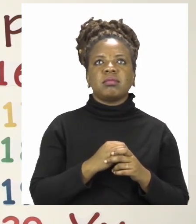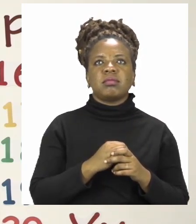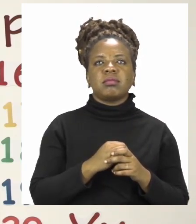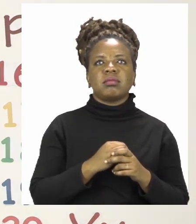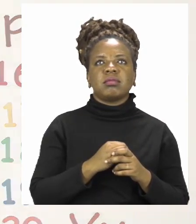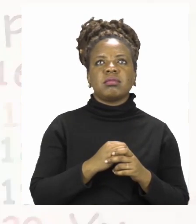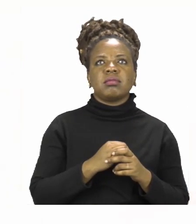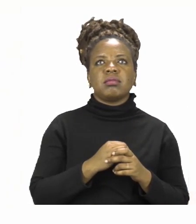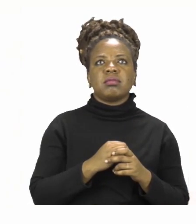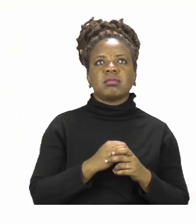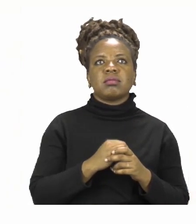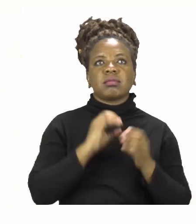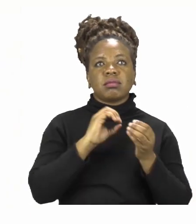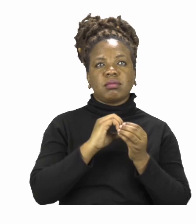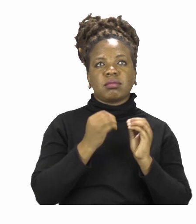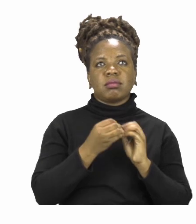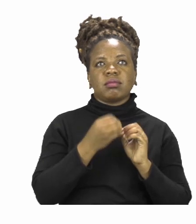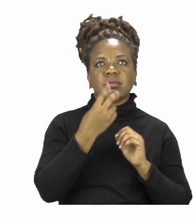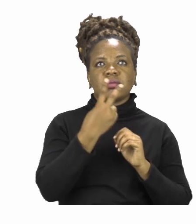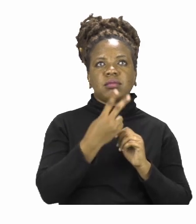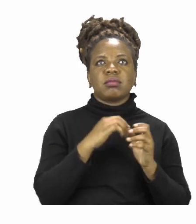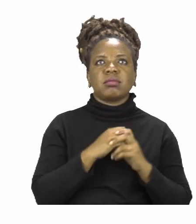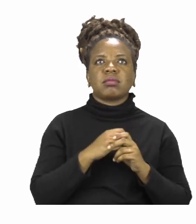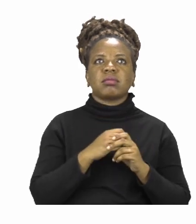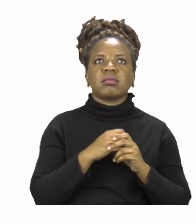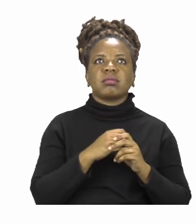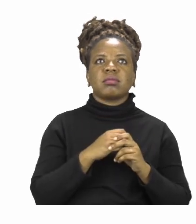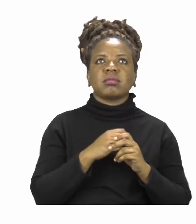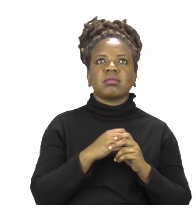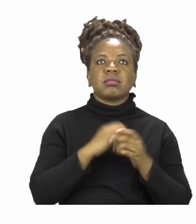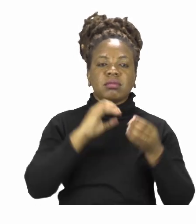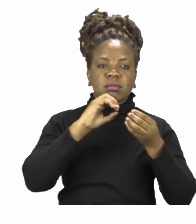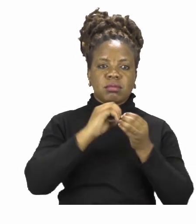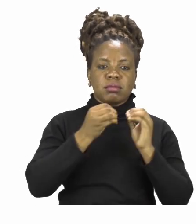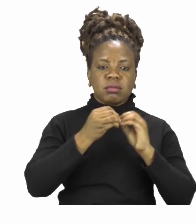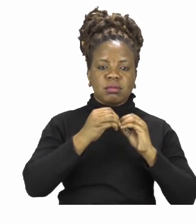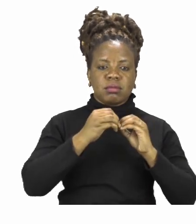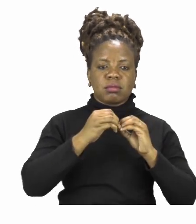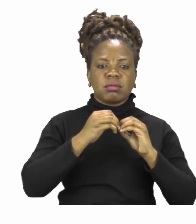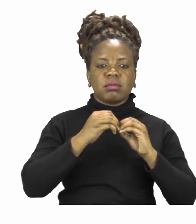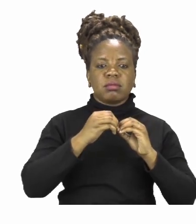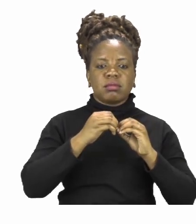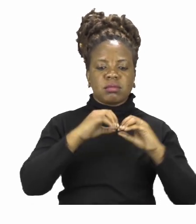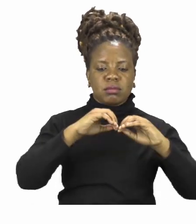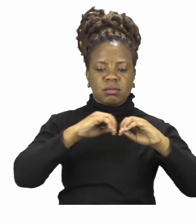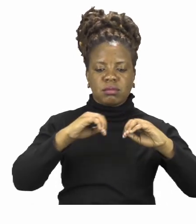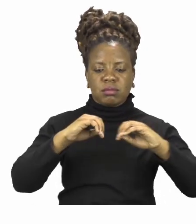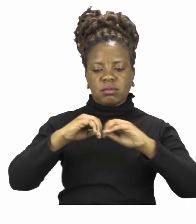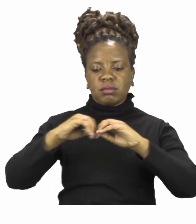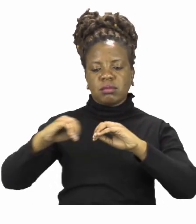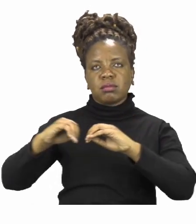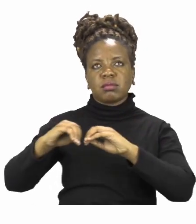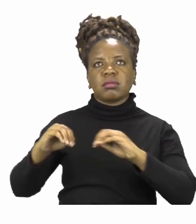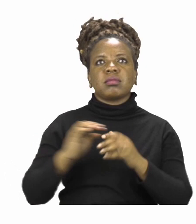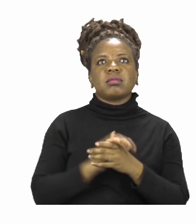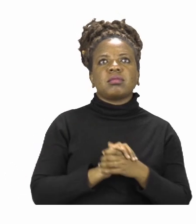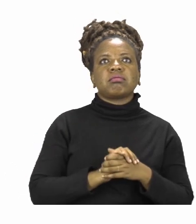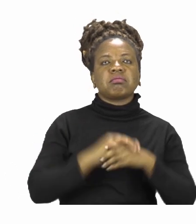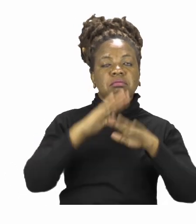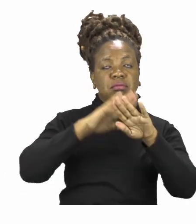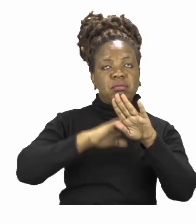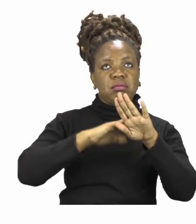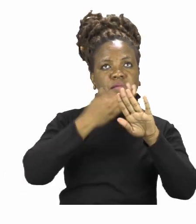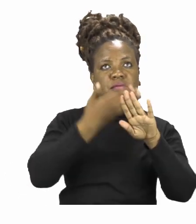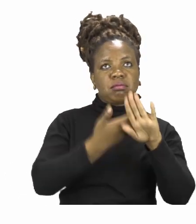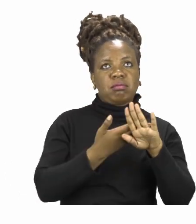exercise for number 2, they are asking us to break down the numbers. Now they've given us an example of where